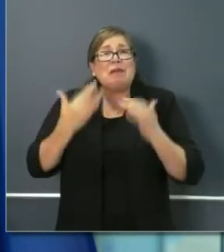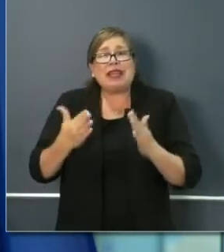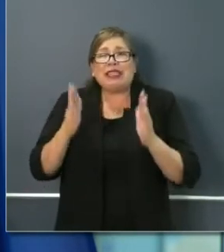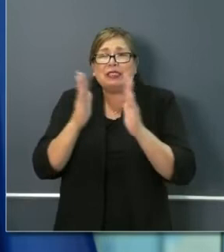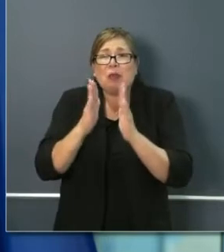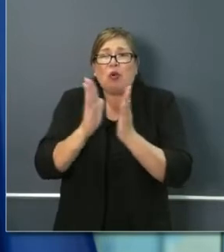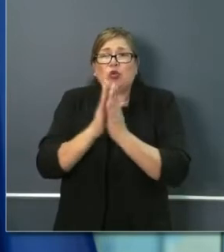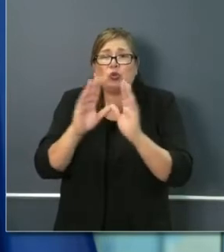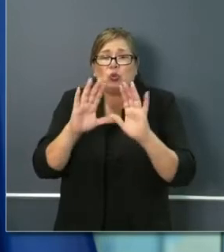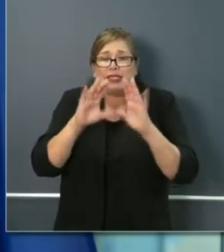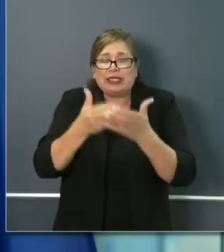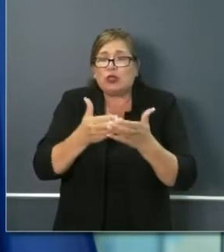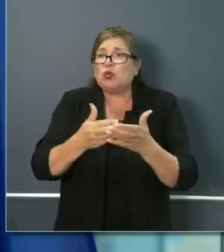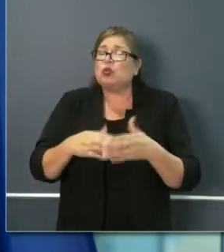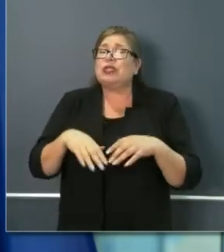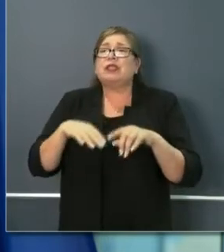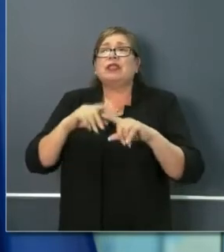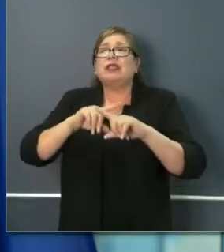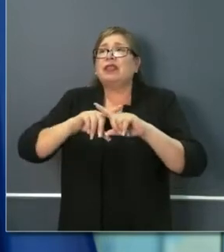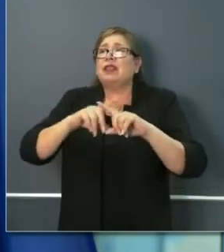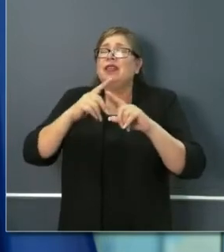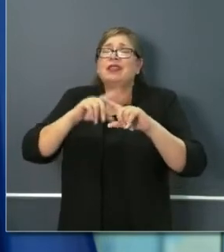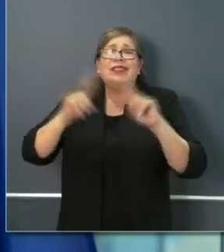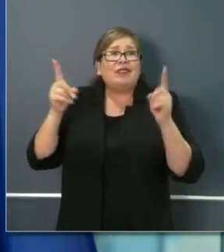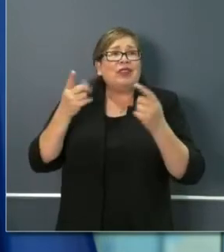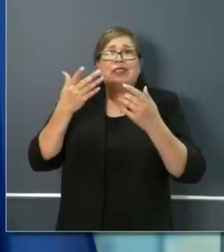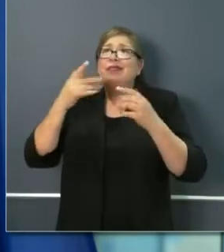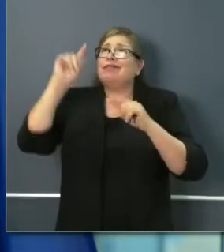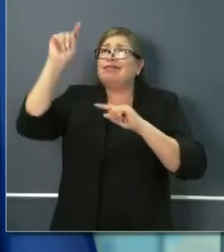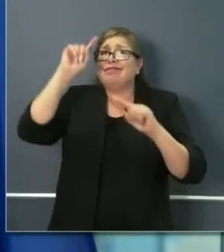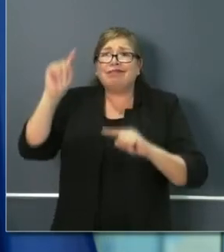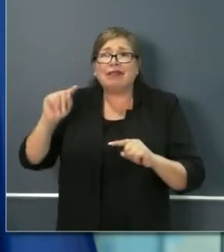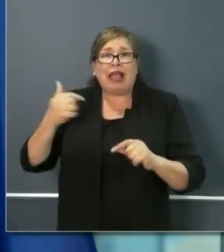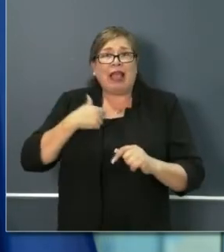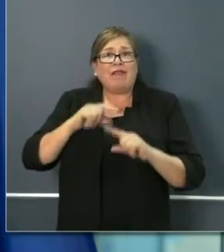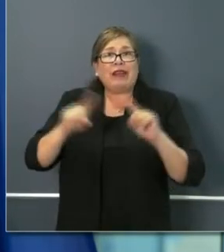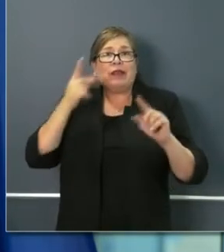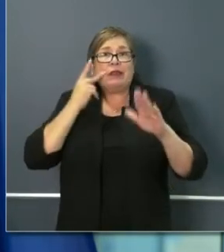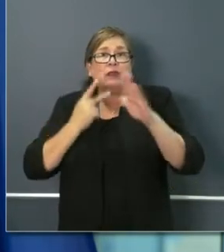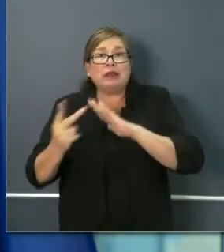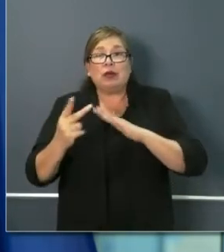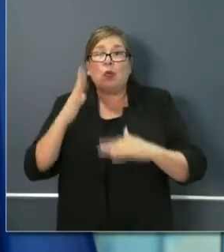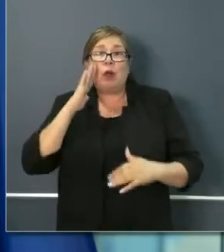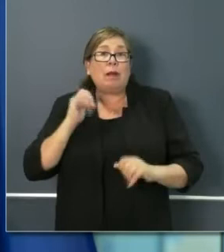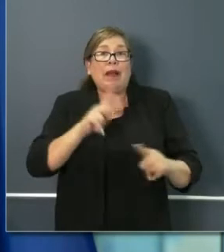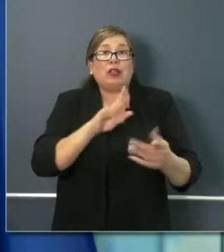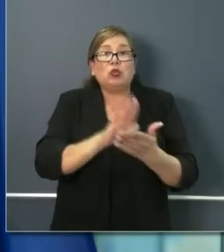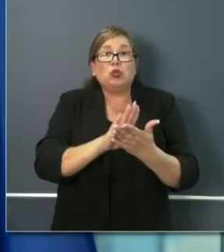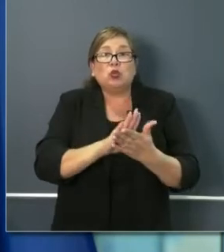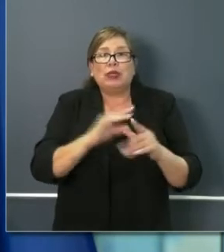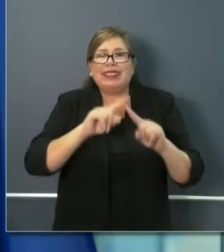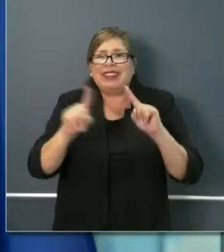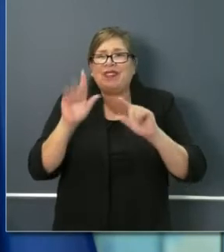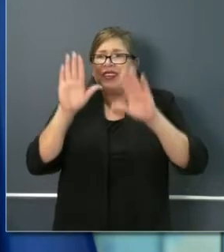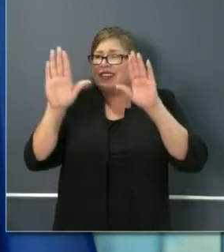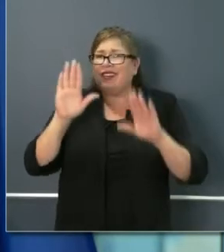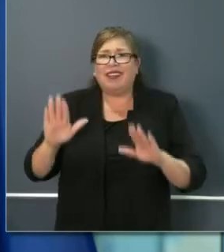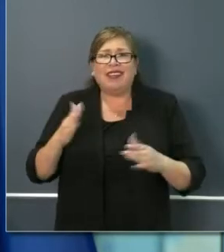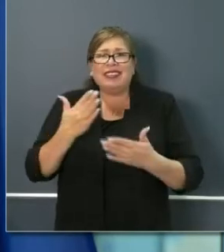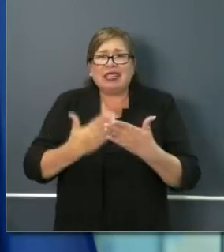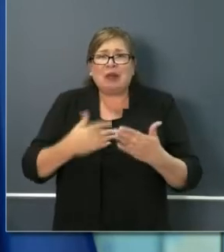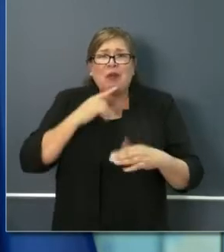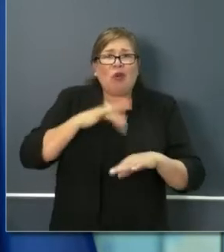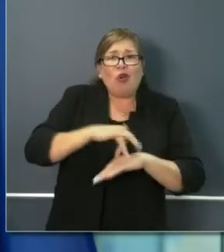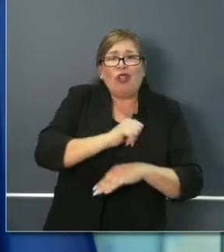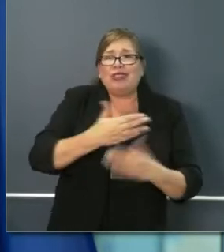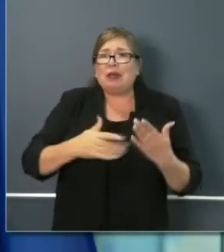have different dates of expectation when they may or may not come back. We are working together to go together